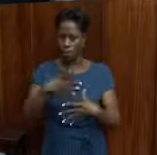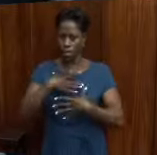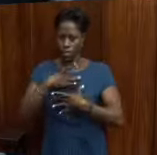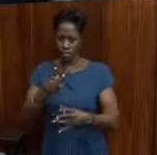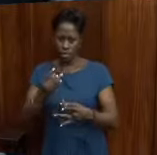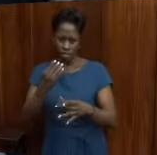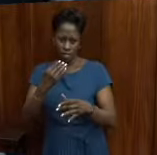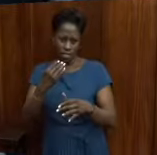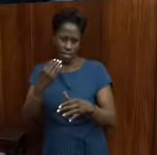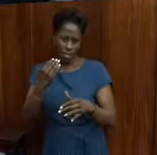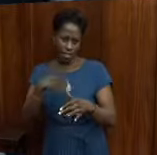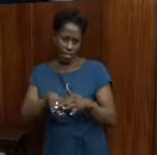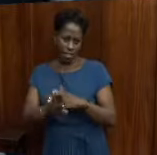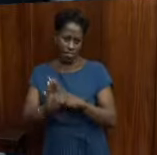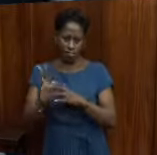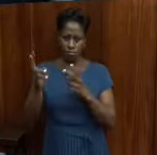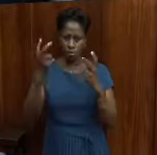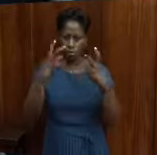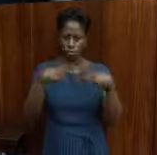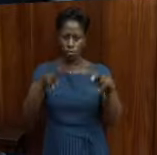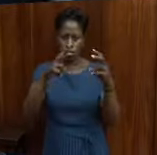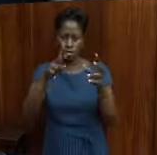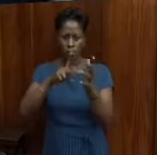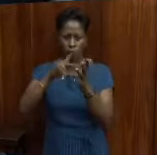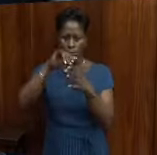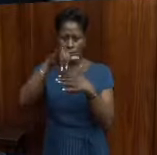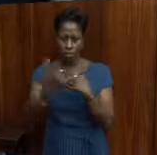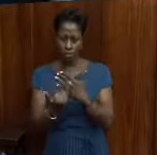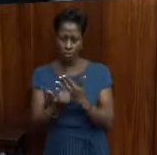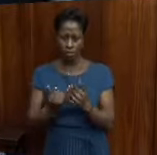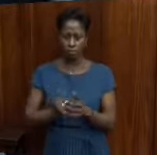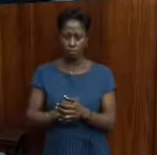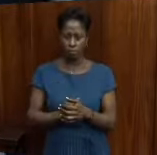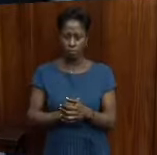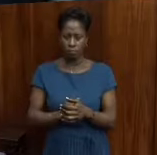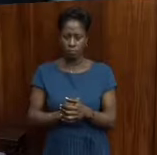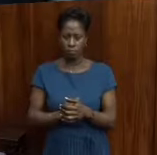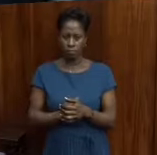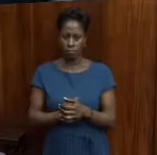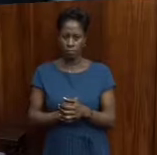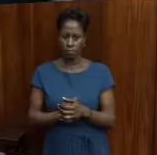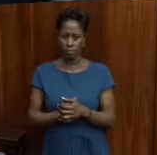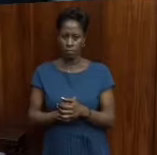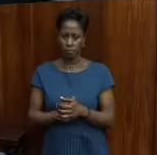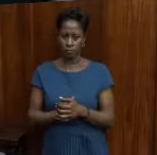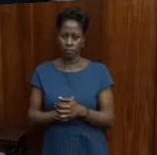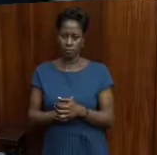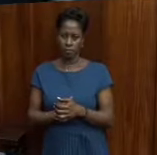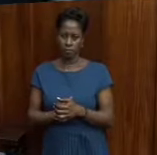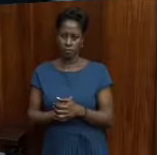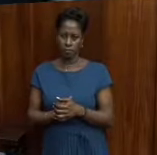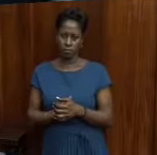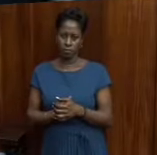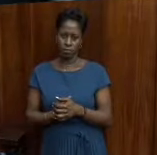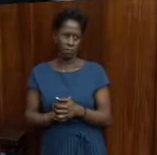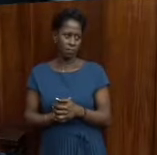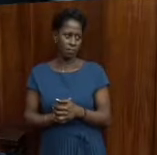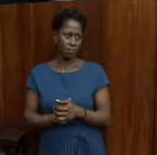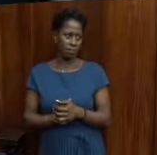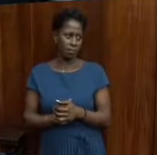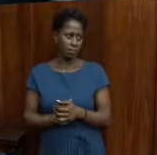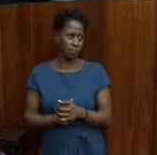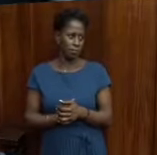cases has been tempered by investor concerns of unfair treatment by the last administration.